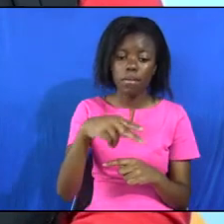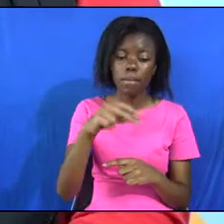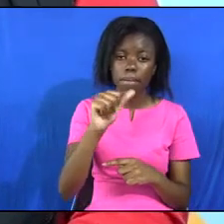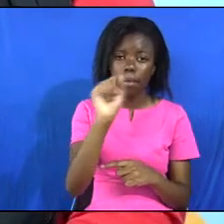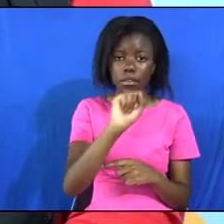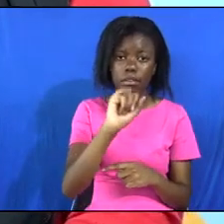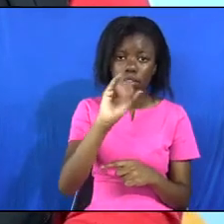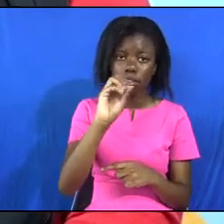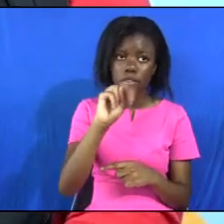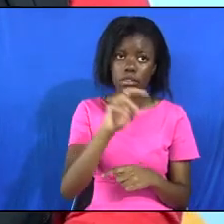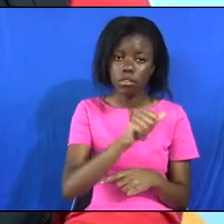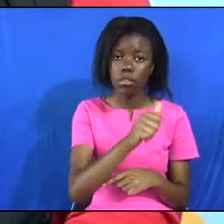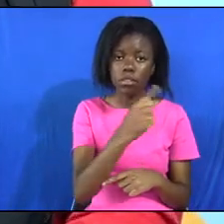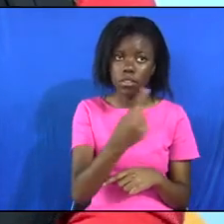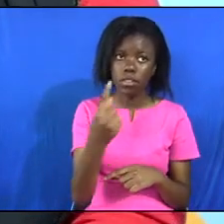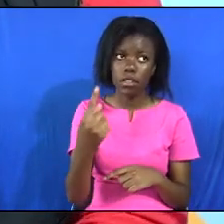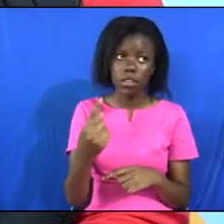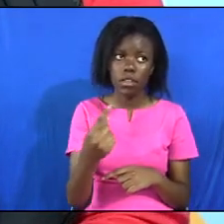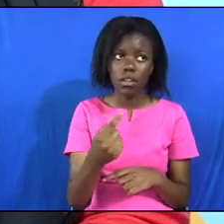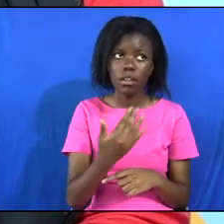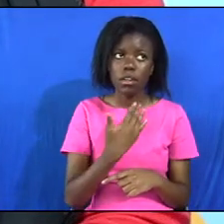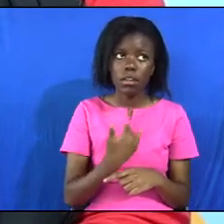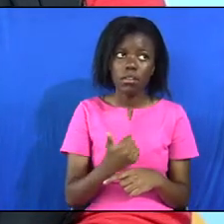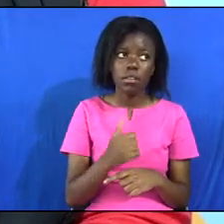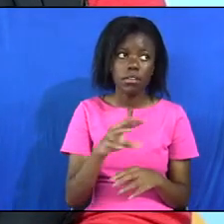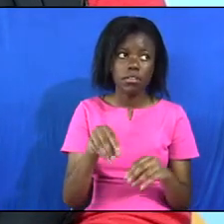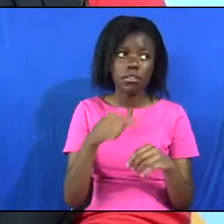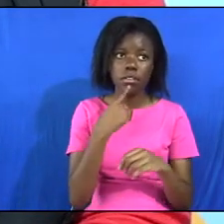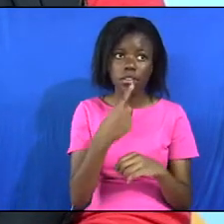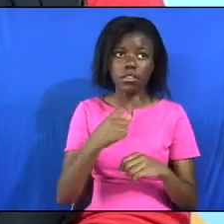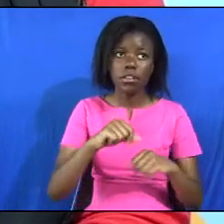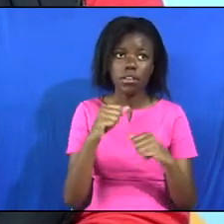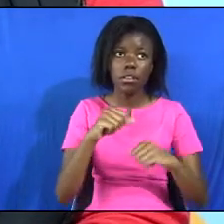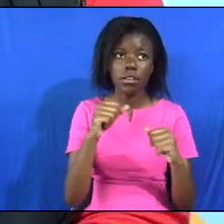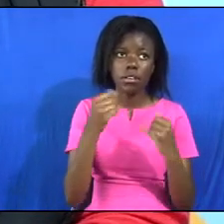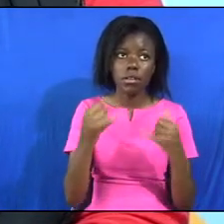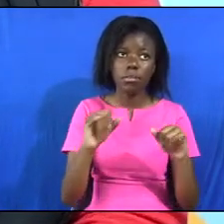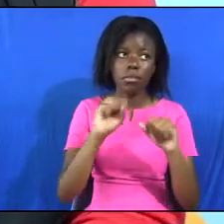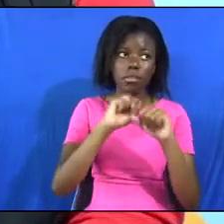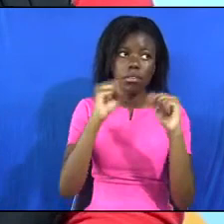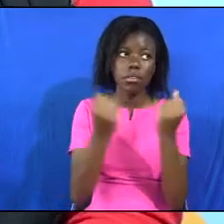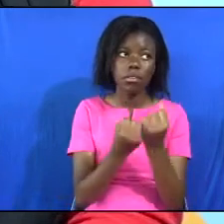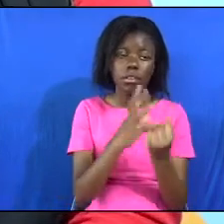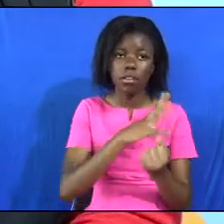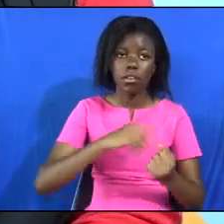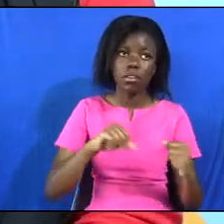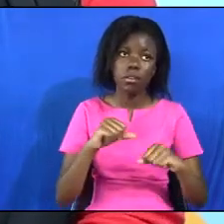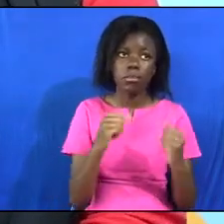Once again, I want to wish you a happy new year and a happy Sabbath.